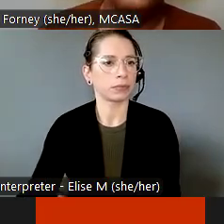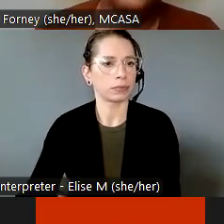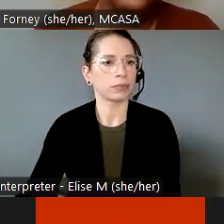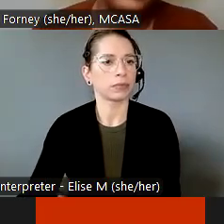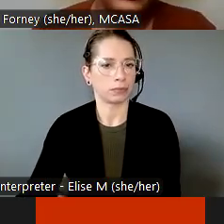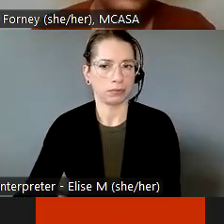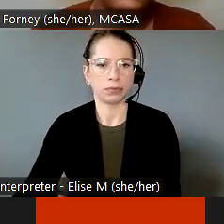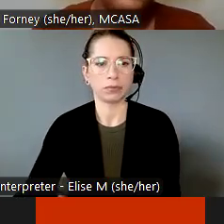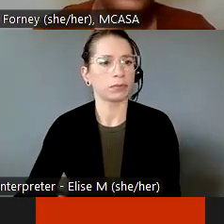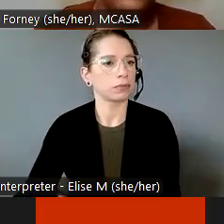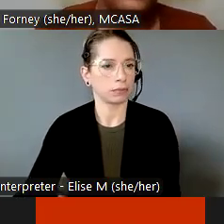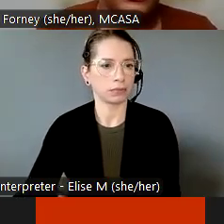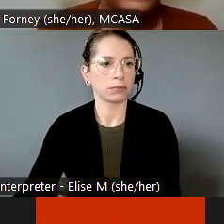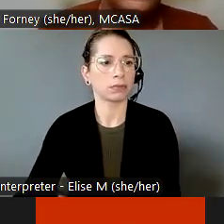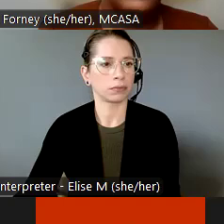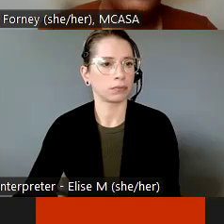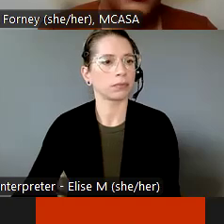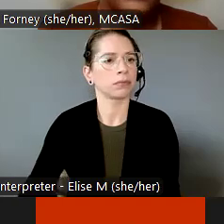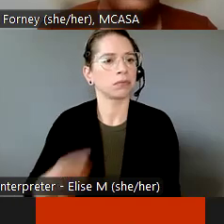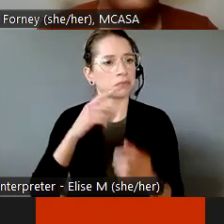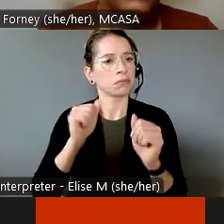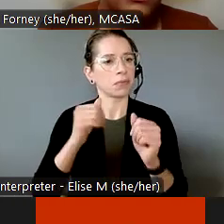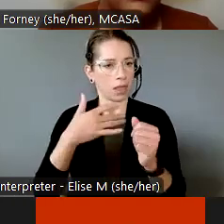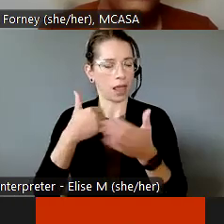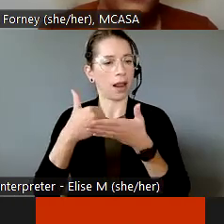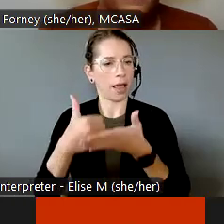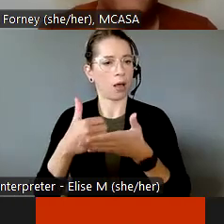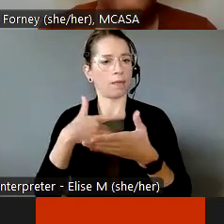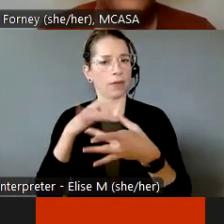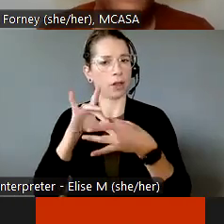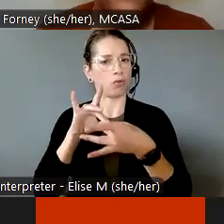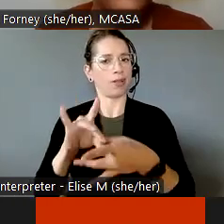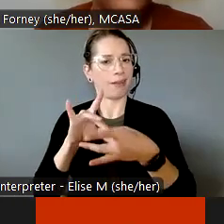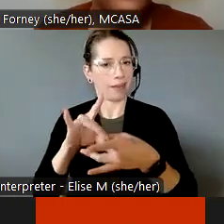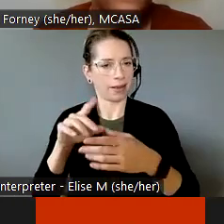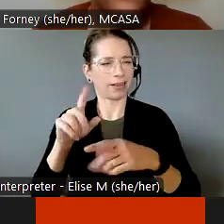It can help you relate depending on your identity marker. Okay,